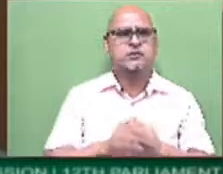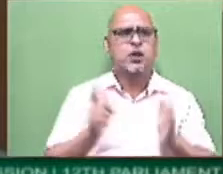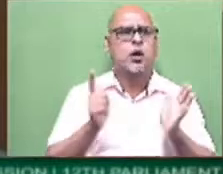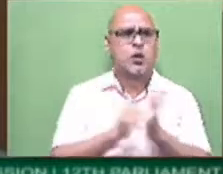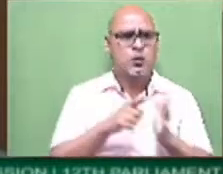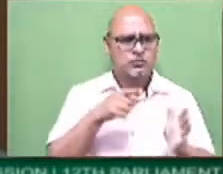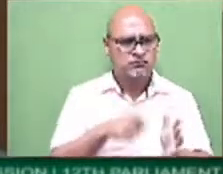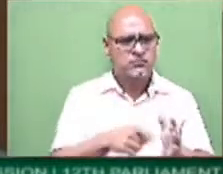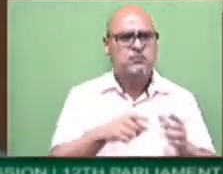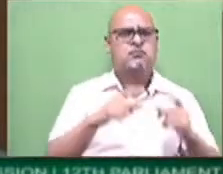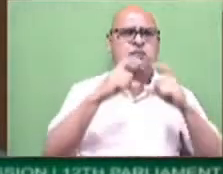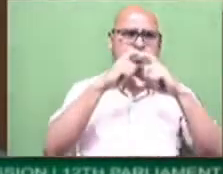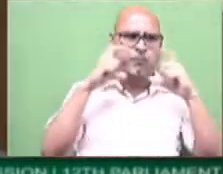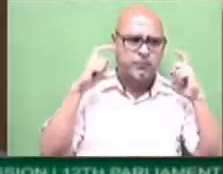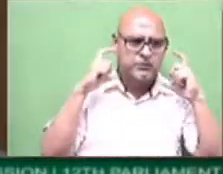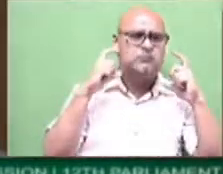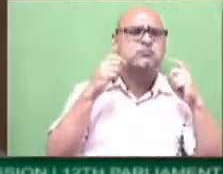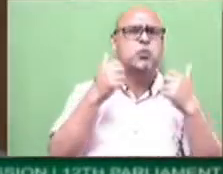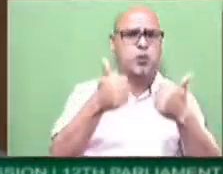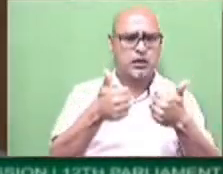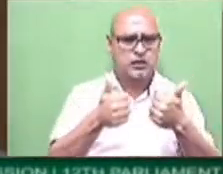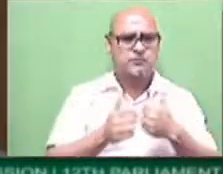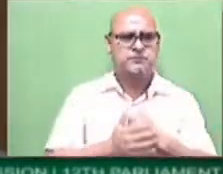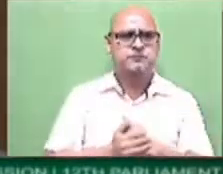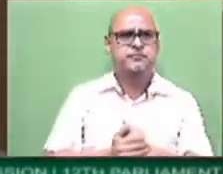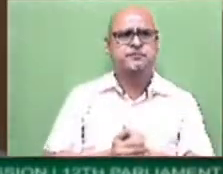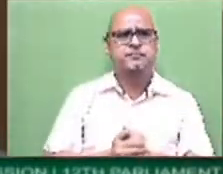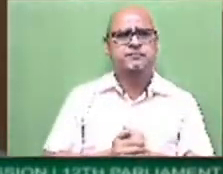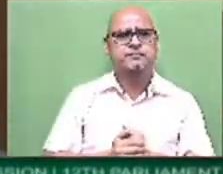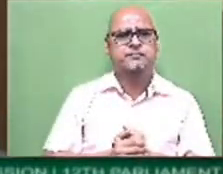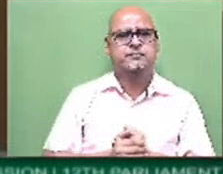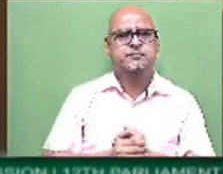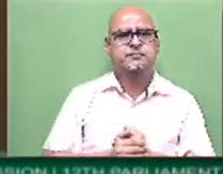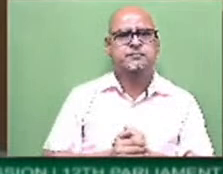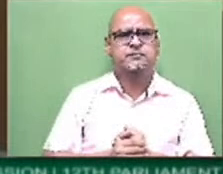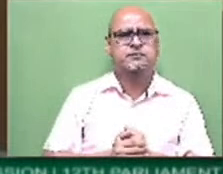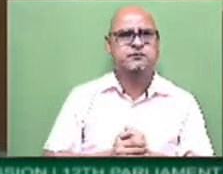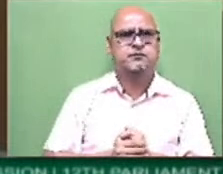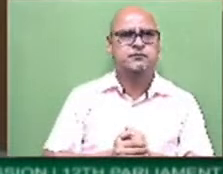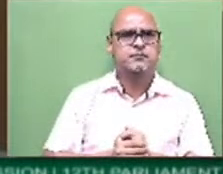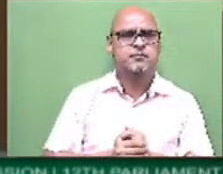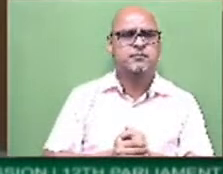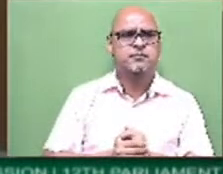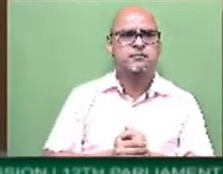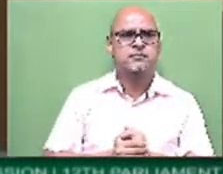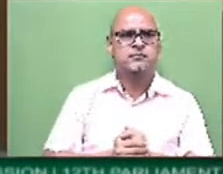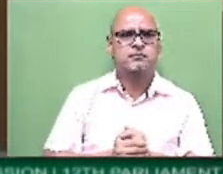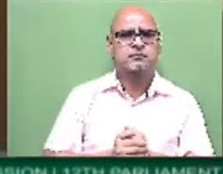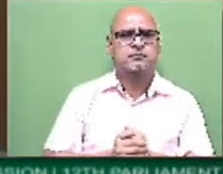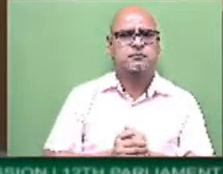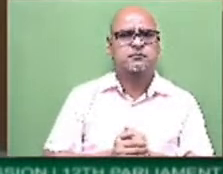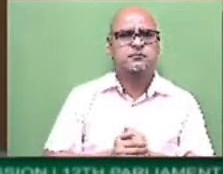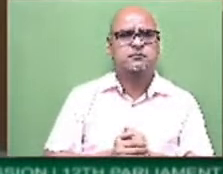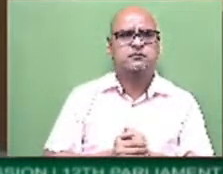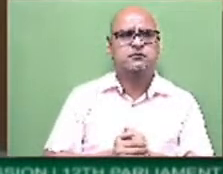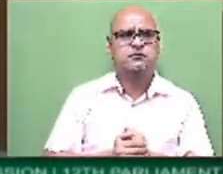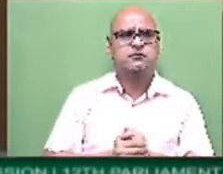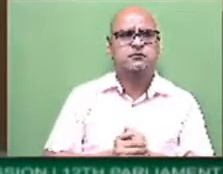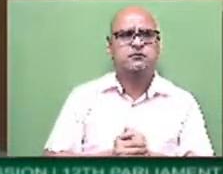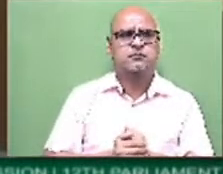you're changing the law in such a way that if other things become an issue, they can be dealt with. I understand that